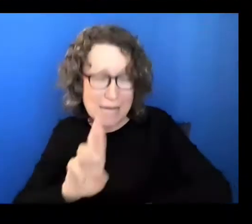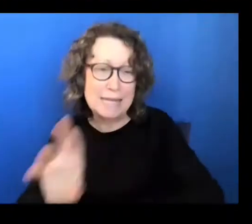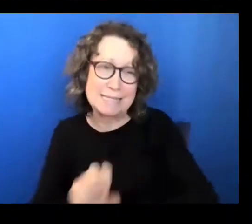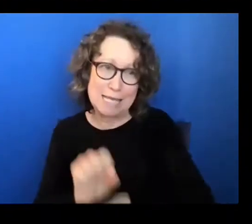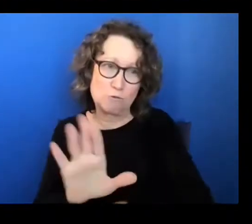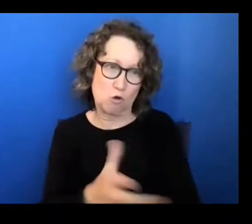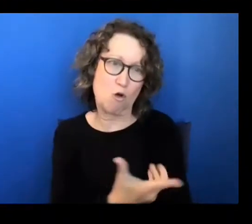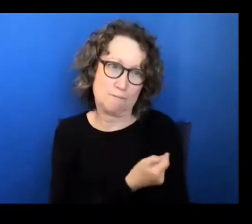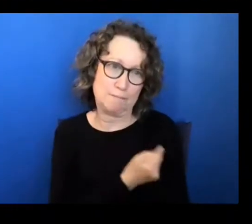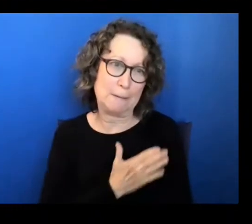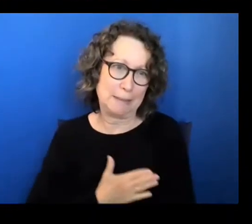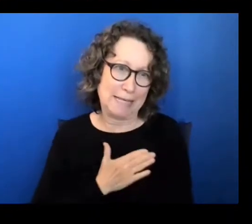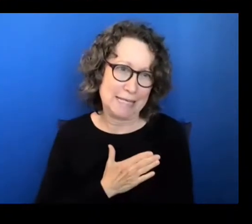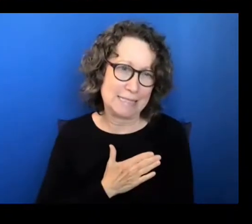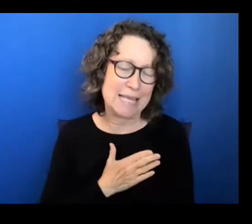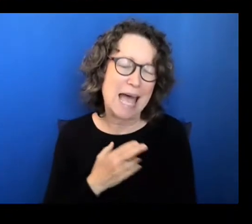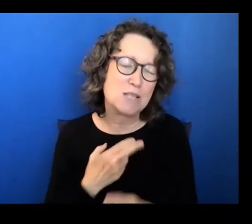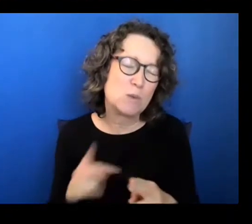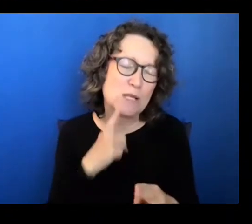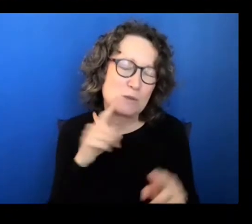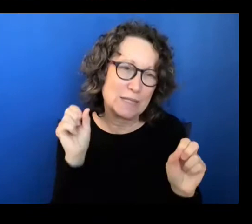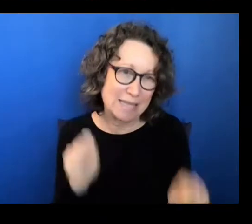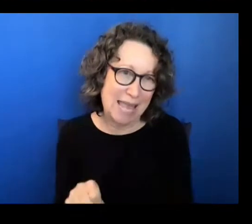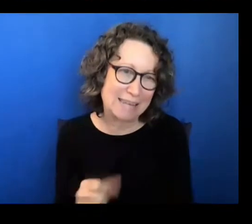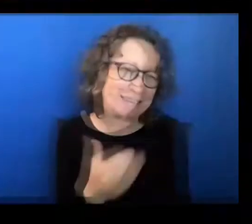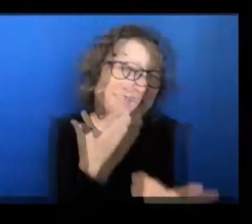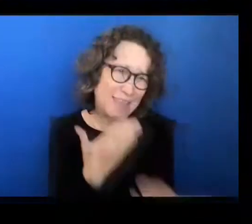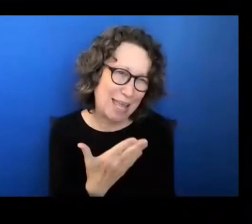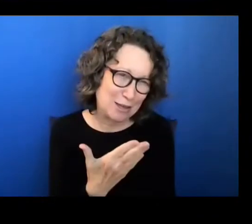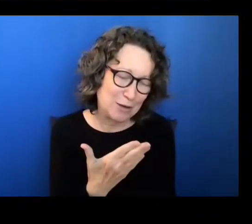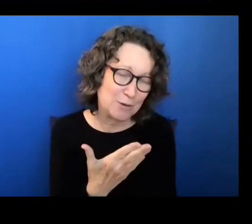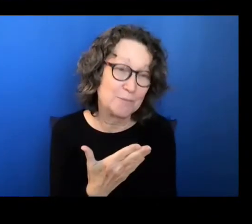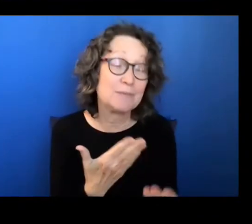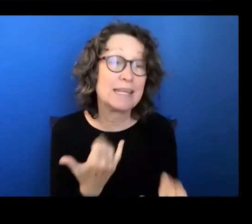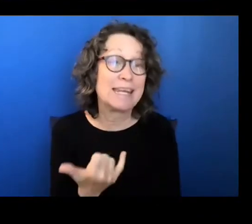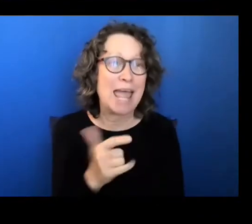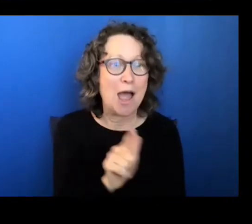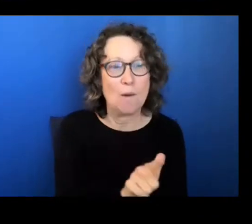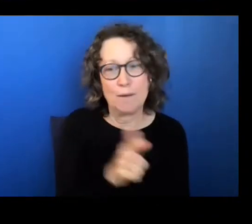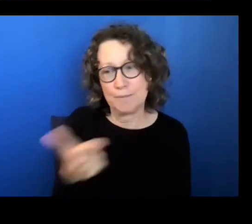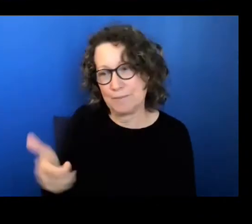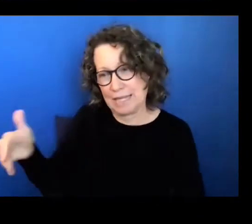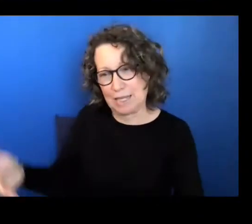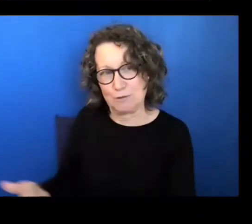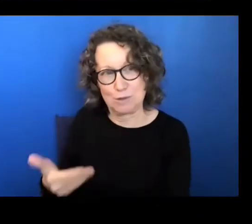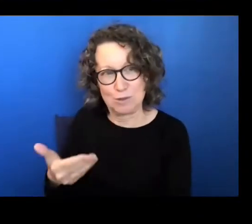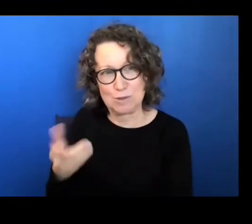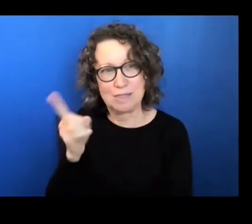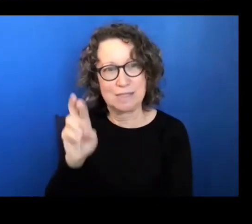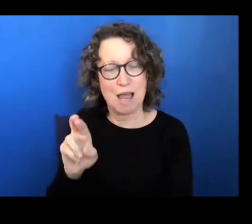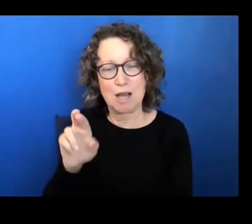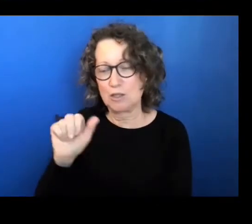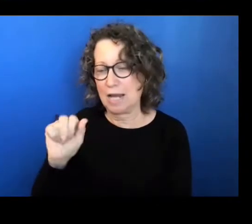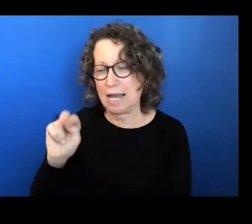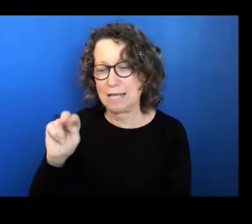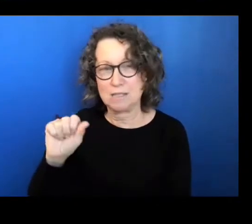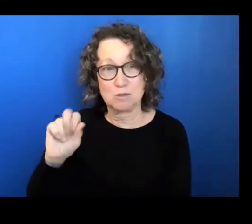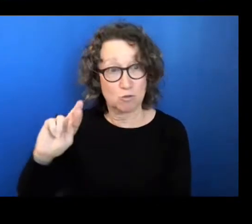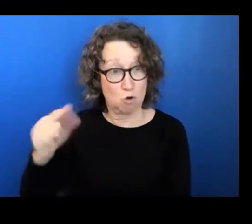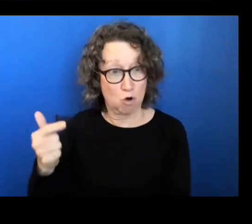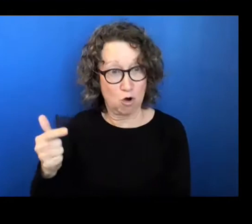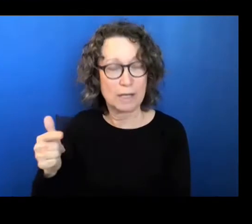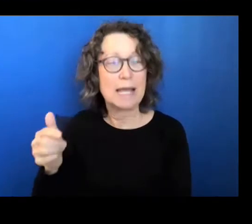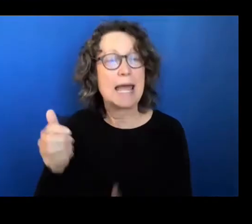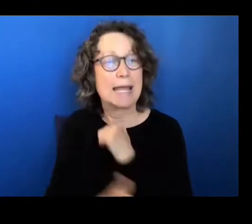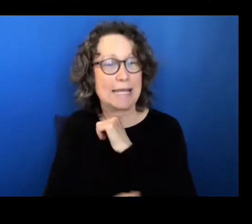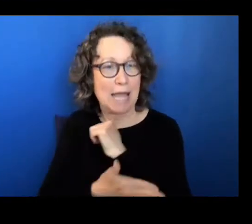appointment as soon as possible. Thank you. And with that, I'd like to introduce you to Dr. Ansorg, our